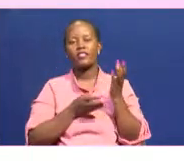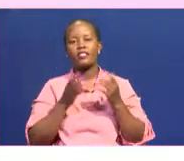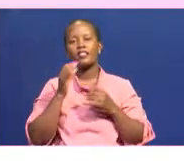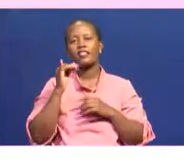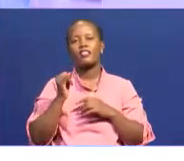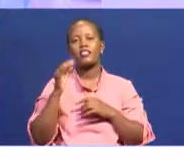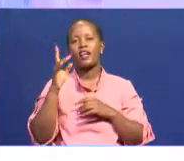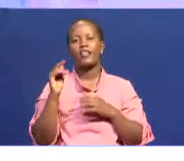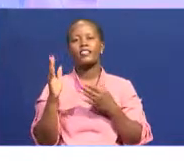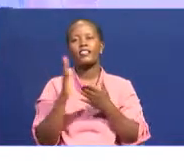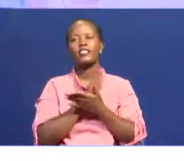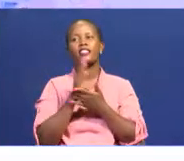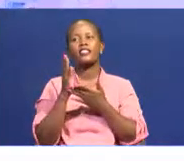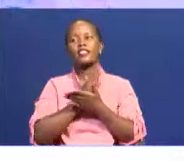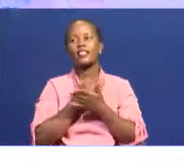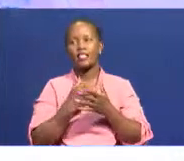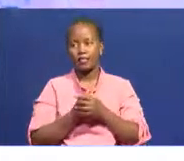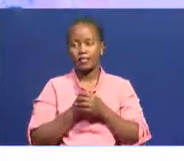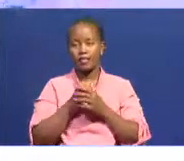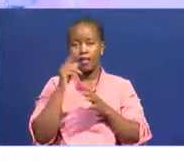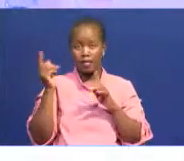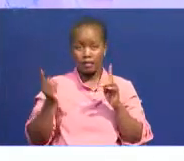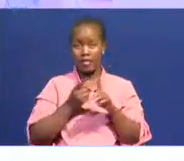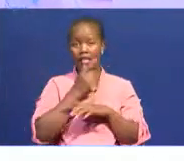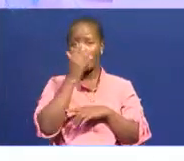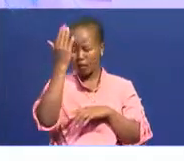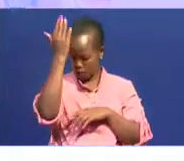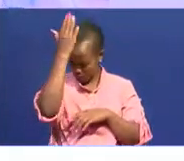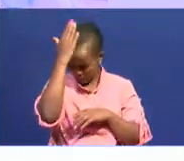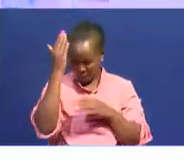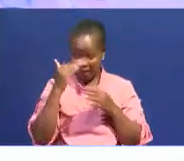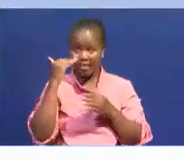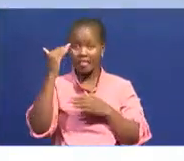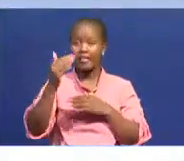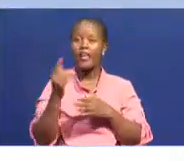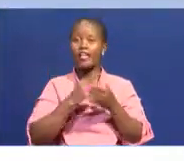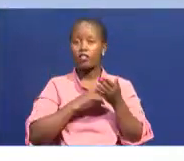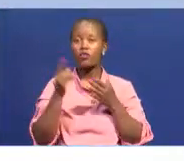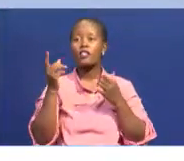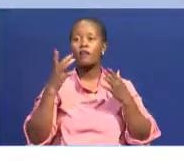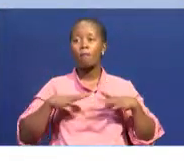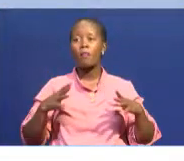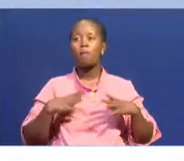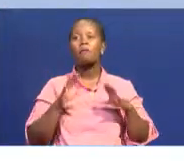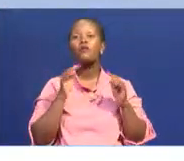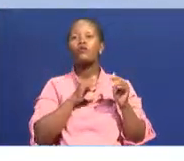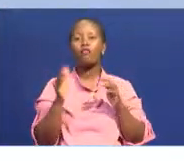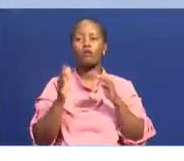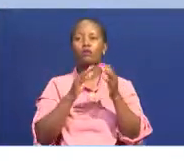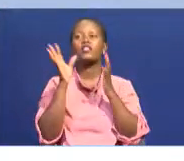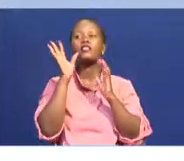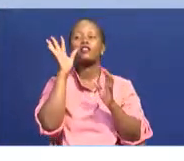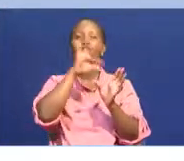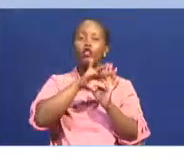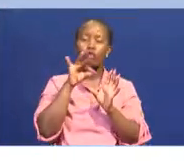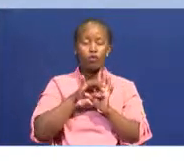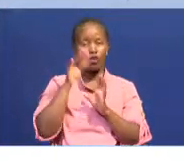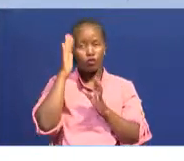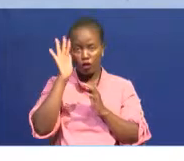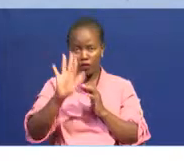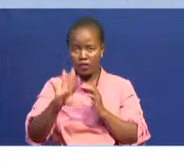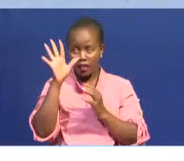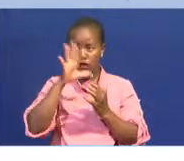ICT industry. For a month, starting from Monday next week, the public will have the opportunity to cast votes for their favorite nominees